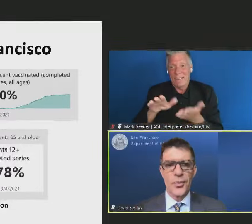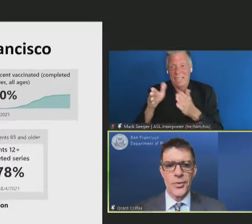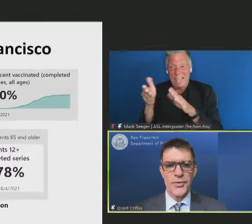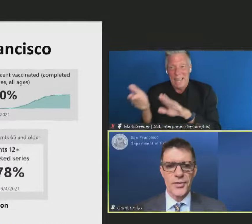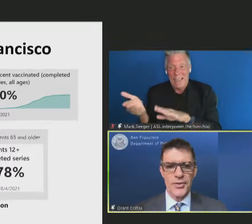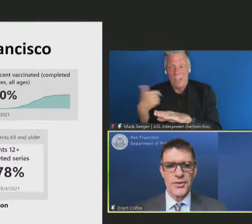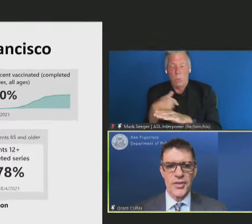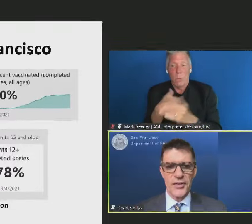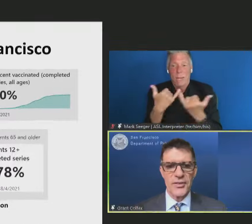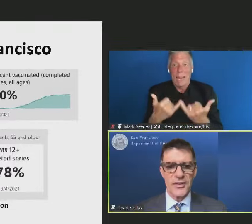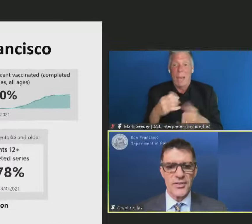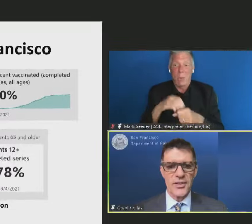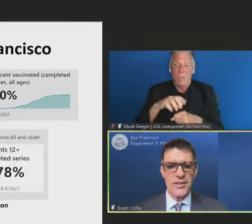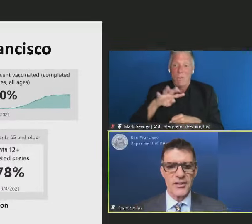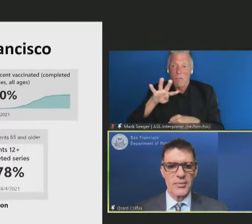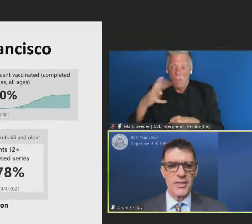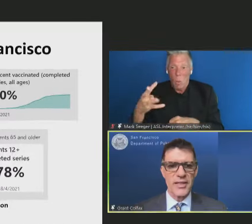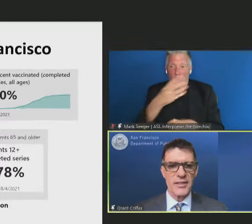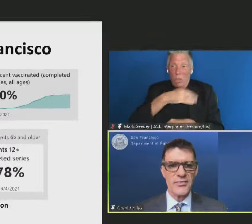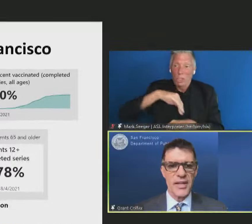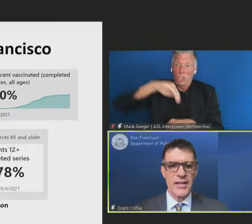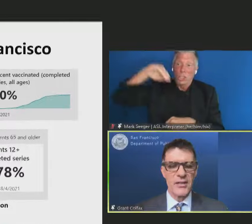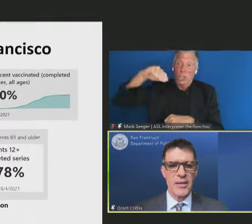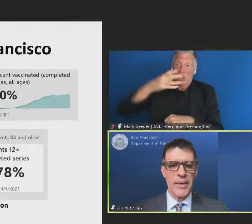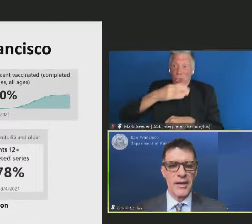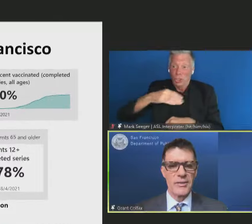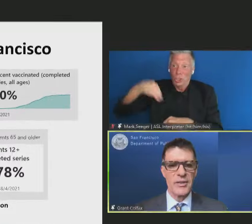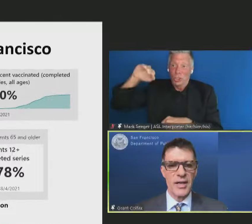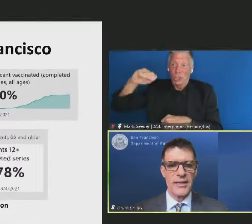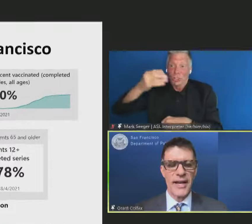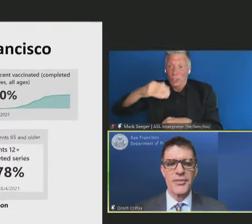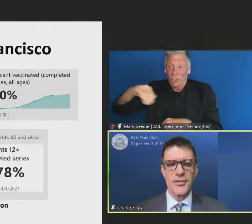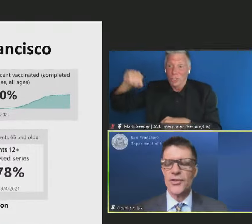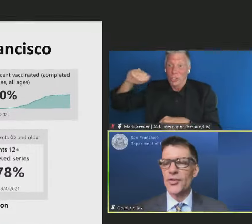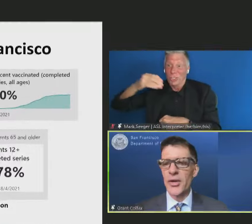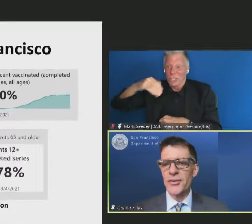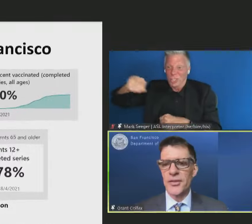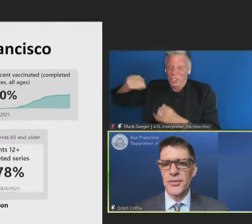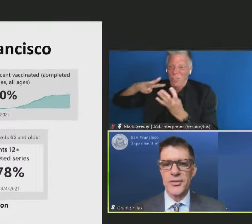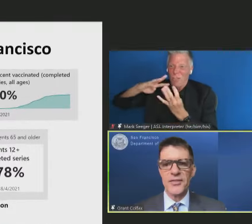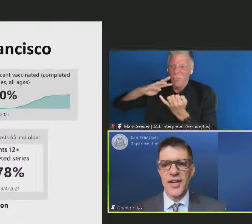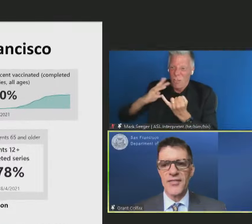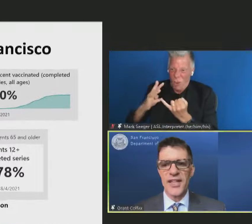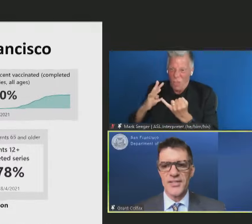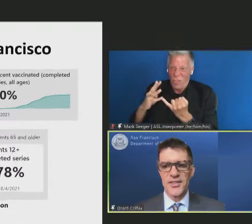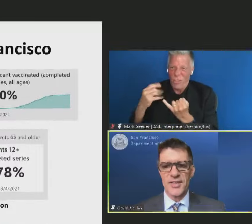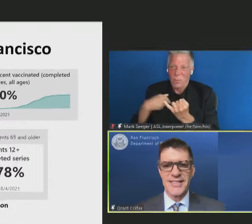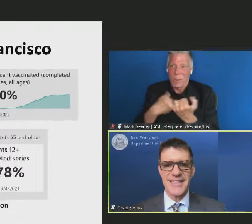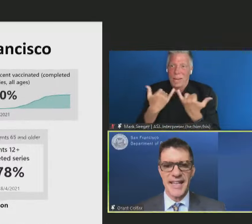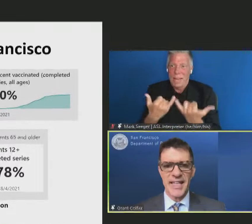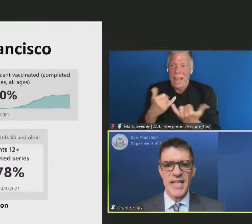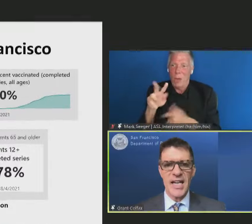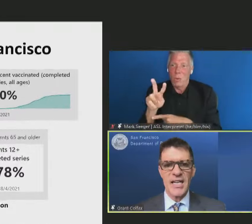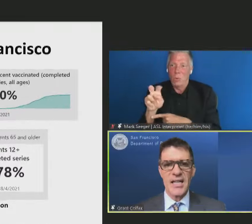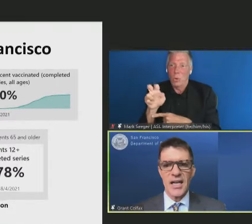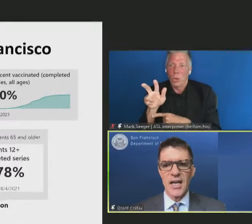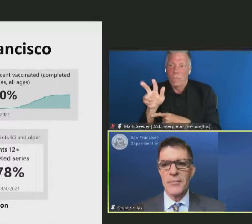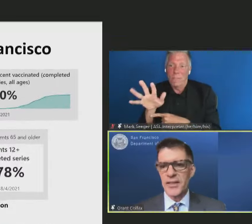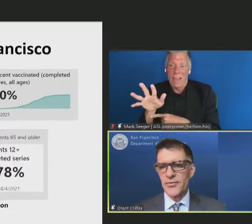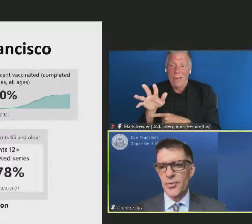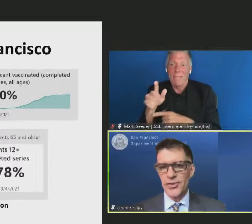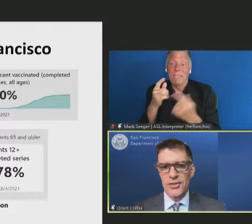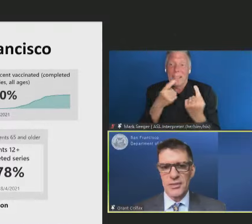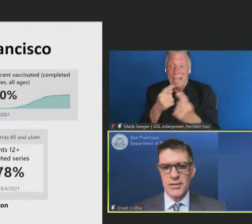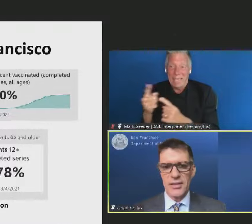in a fourth surge, and you can see that we have now about an average of 235 cases a day.